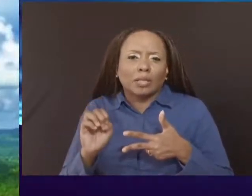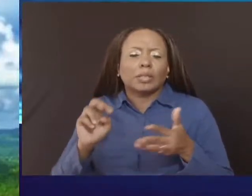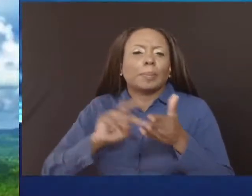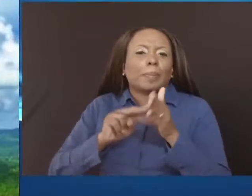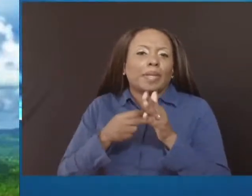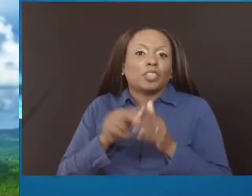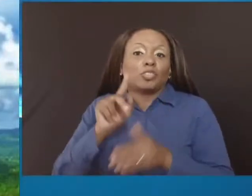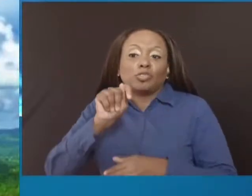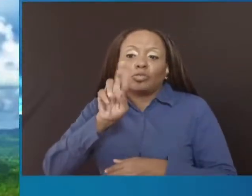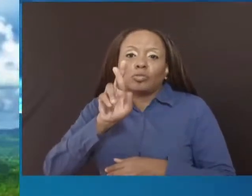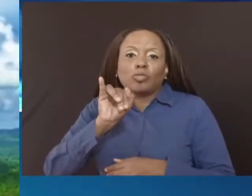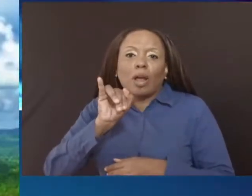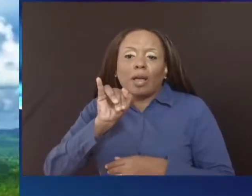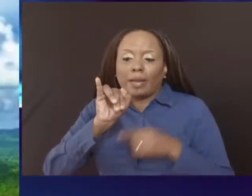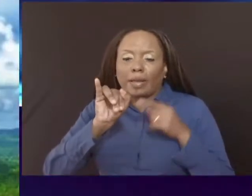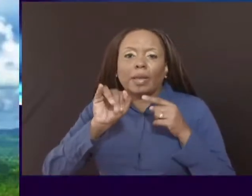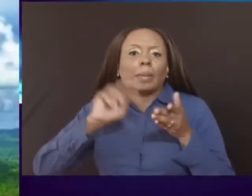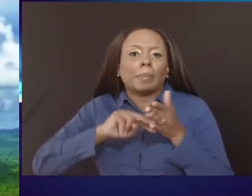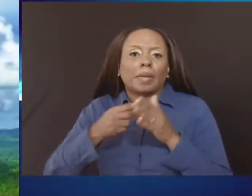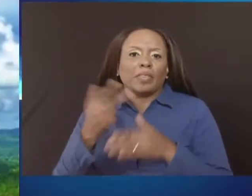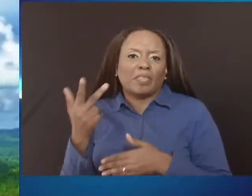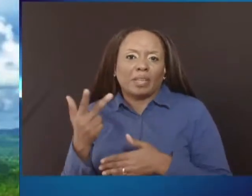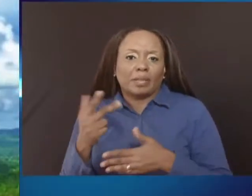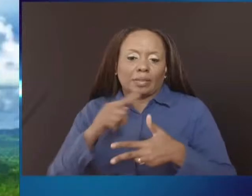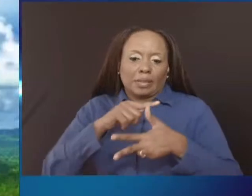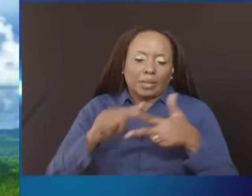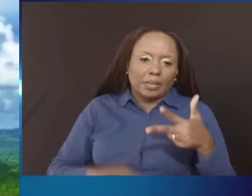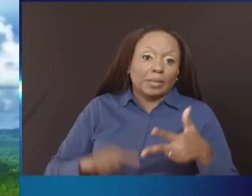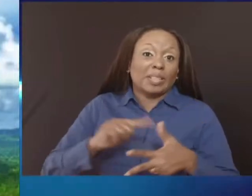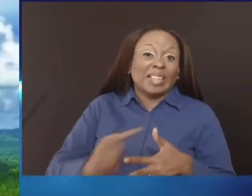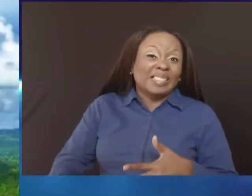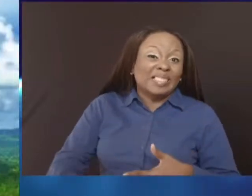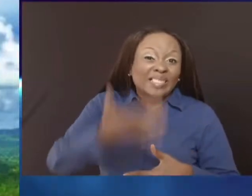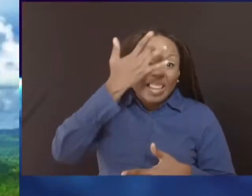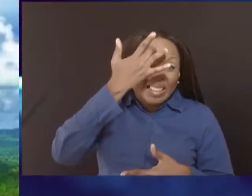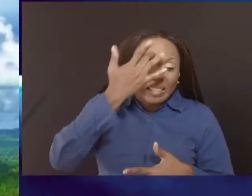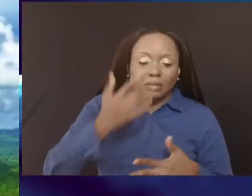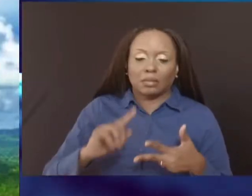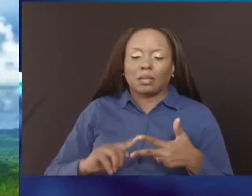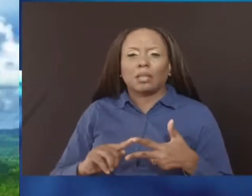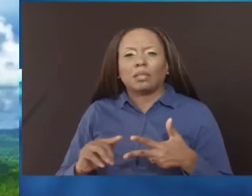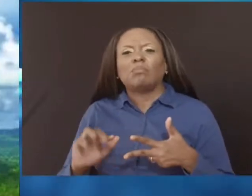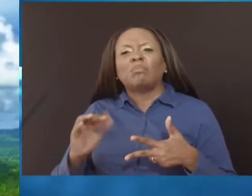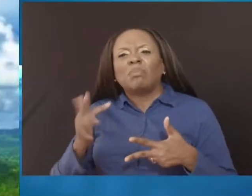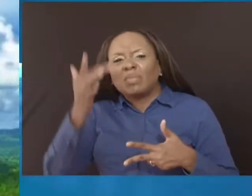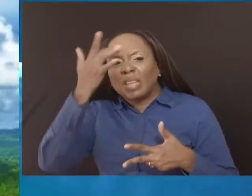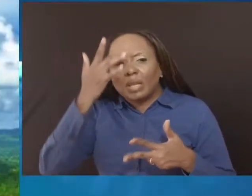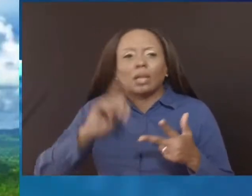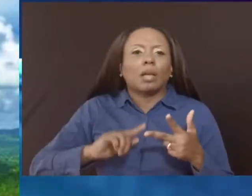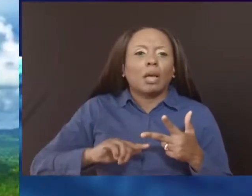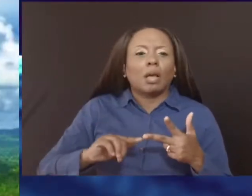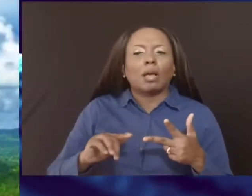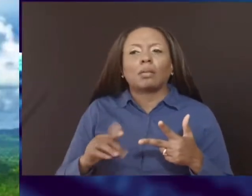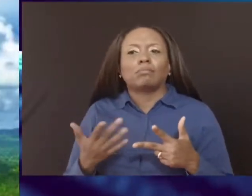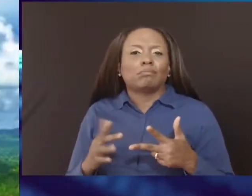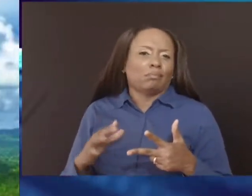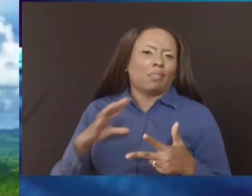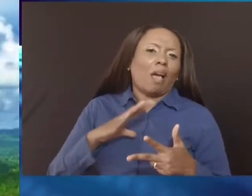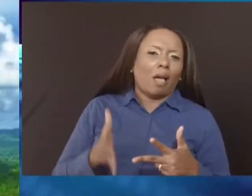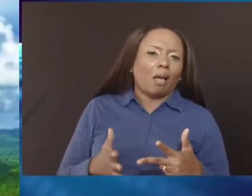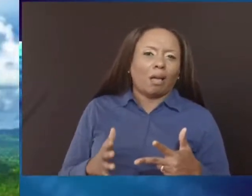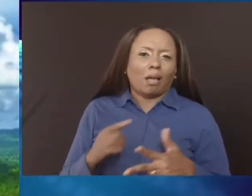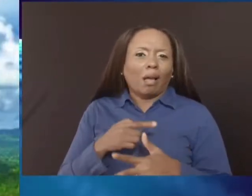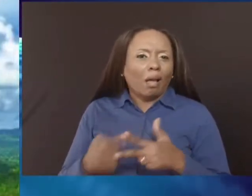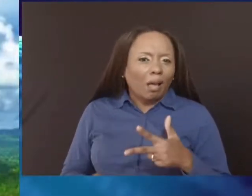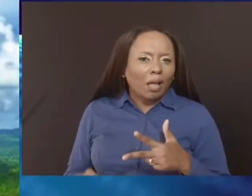system, and the amber, so red, yellow, and green, and that is based upon level, allowing us healthcare professionals to know the level